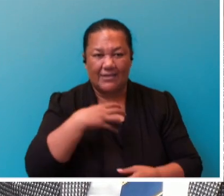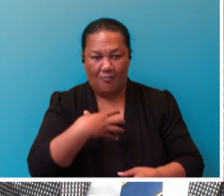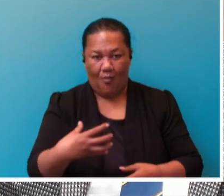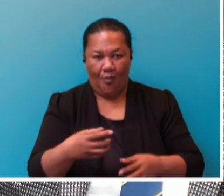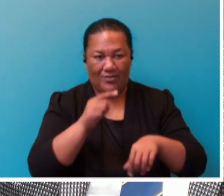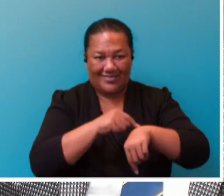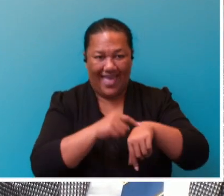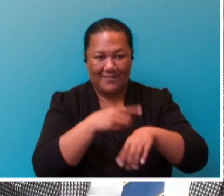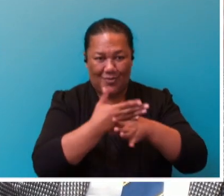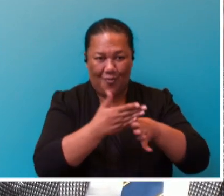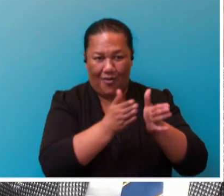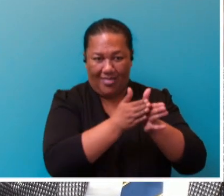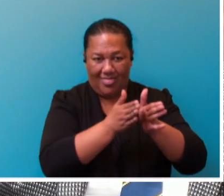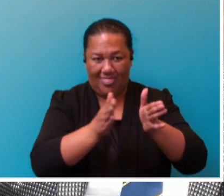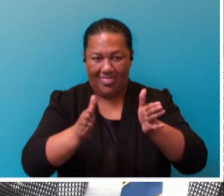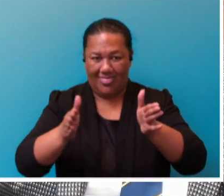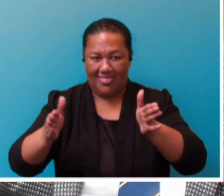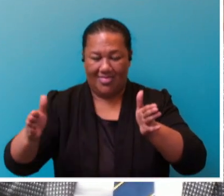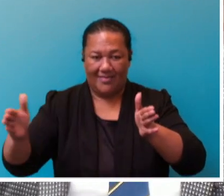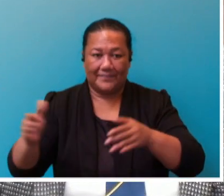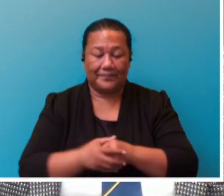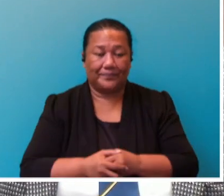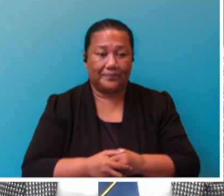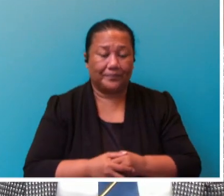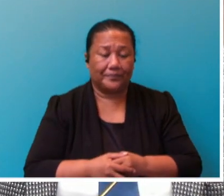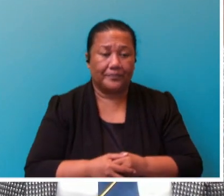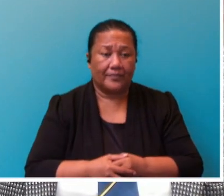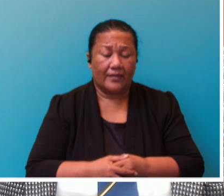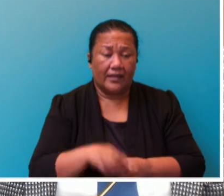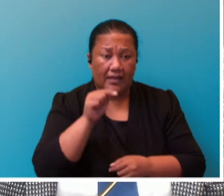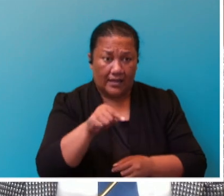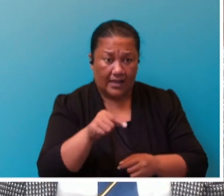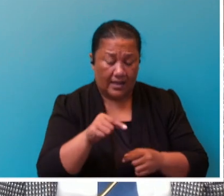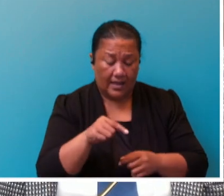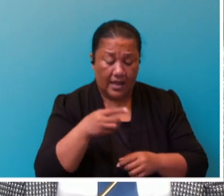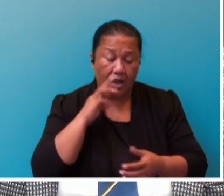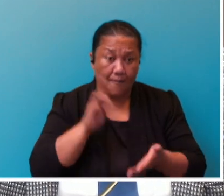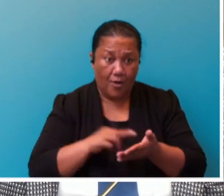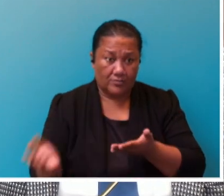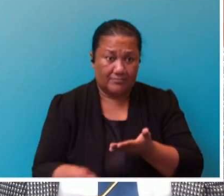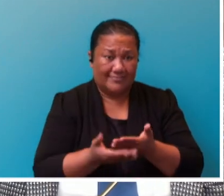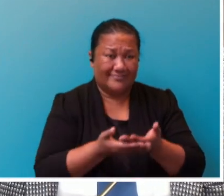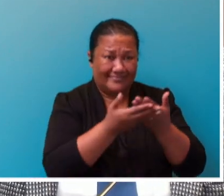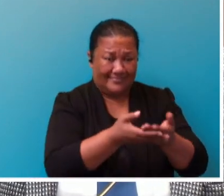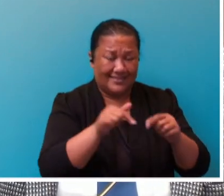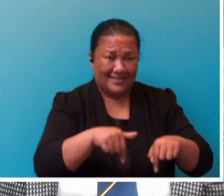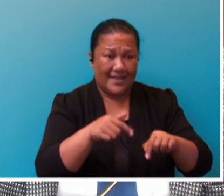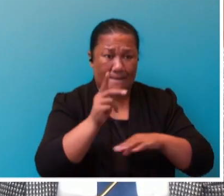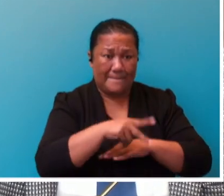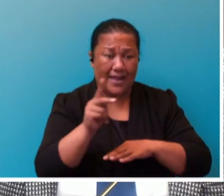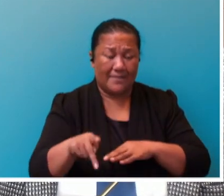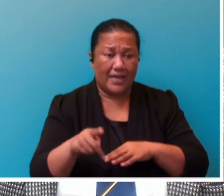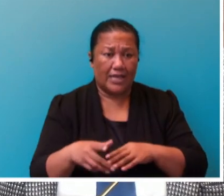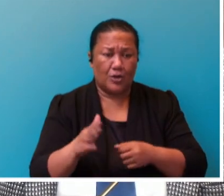However, I'm pleased to report to this House that we've managed to secure